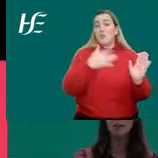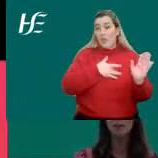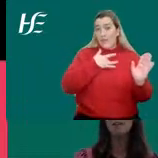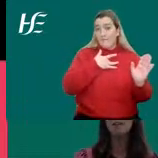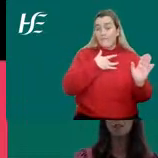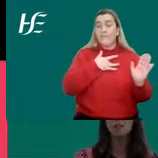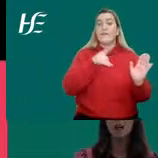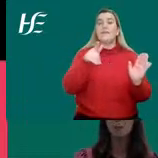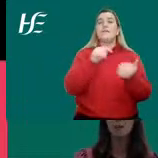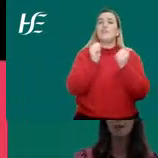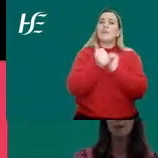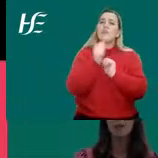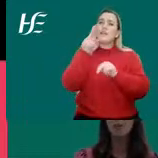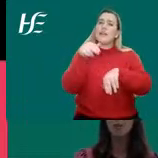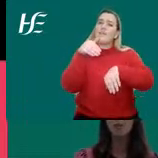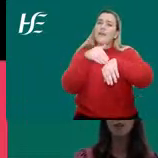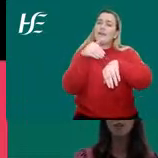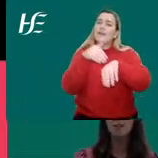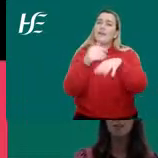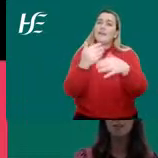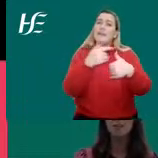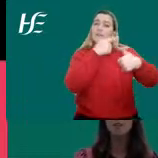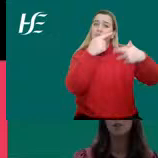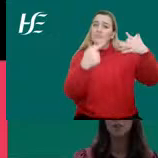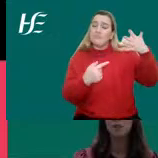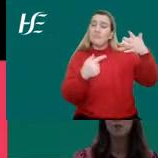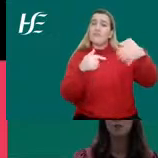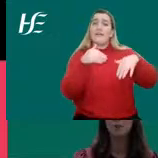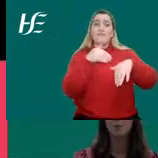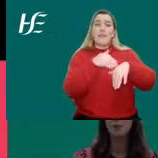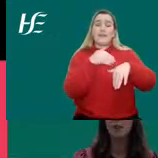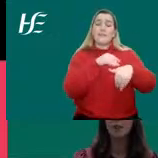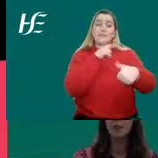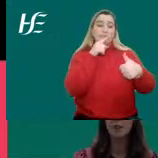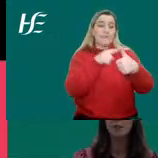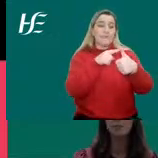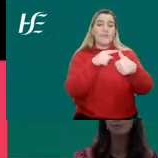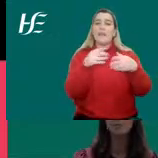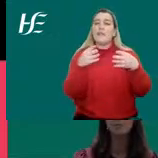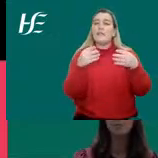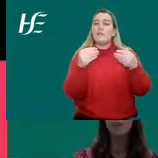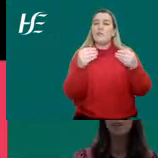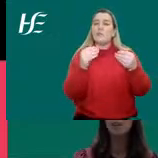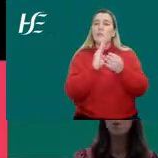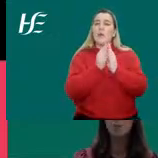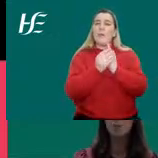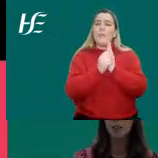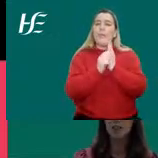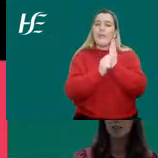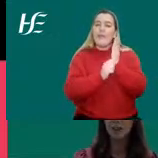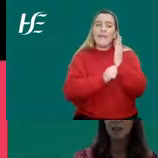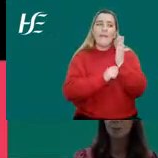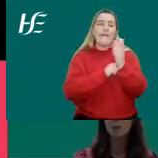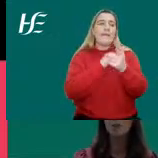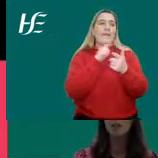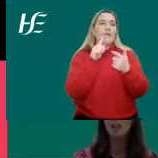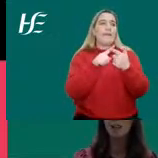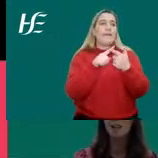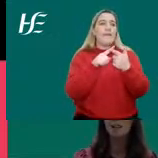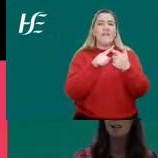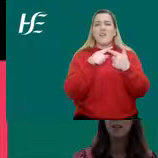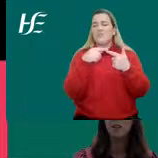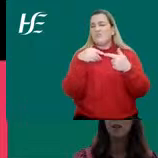following conditions happening. So things such as your tissues becoming thinner, they can become less flexible